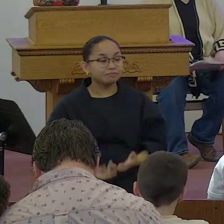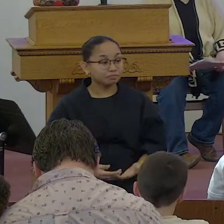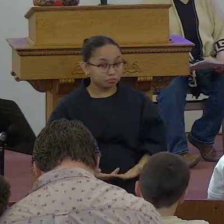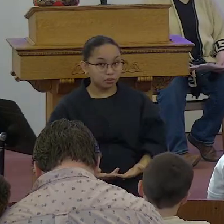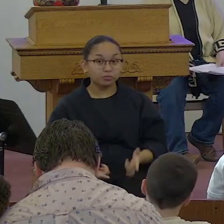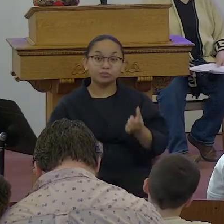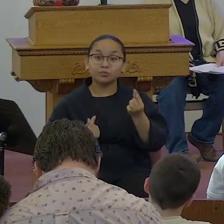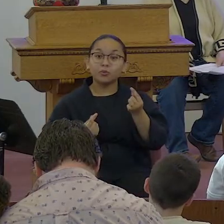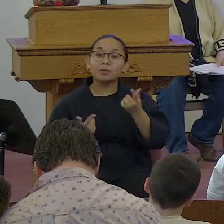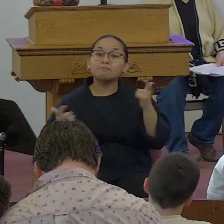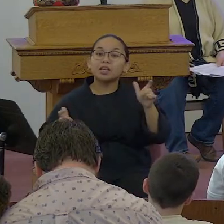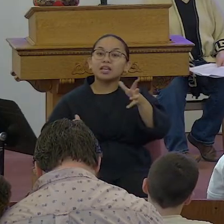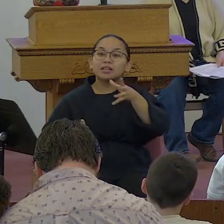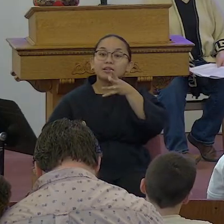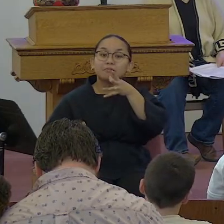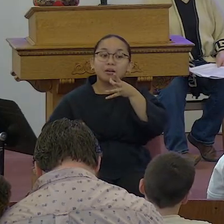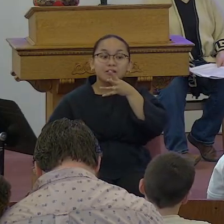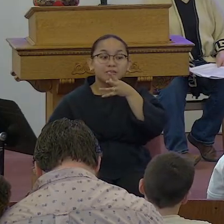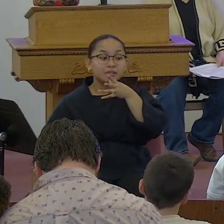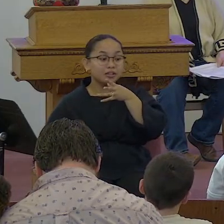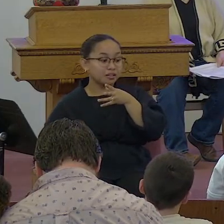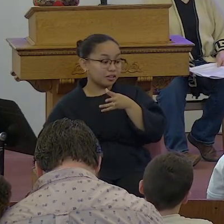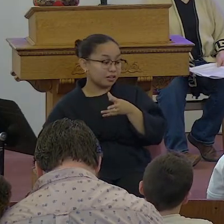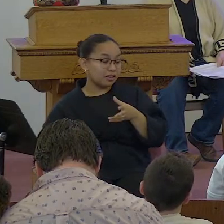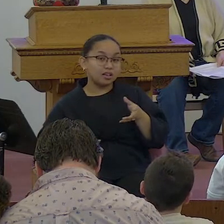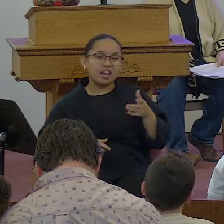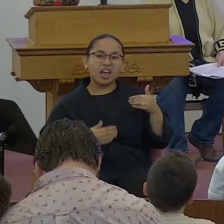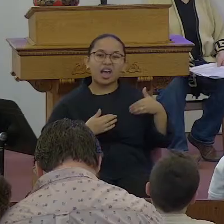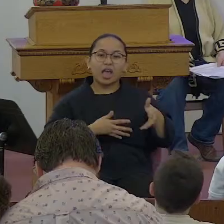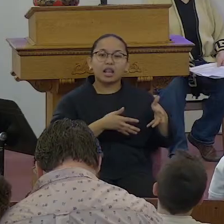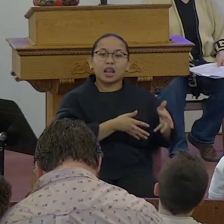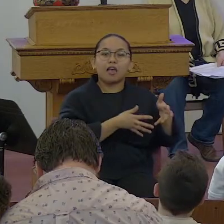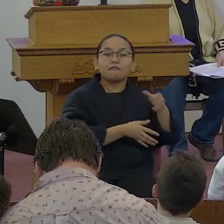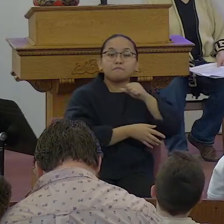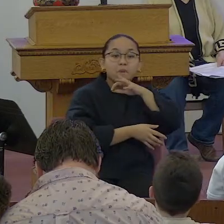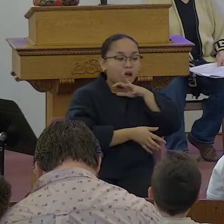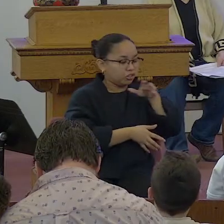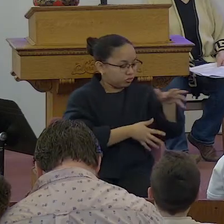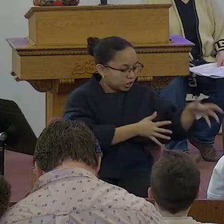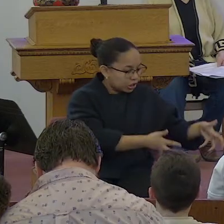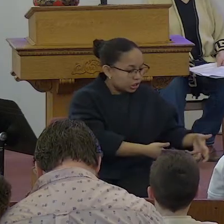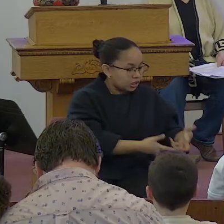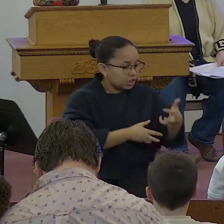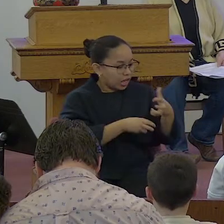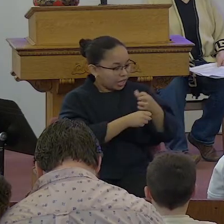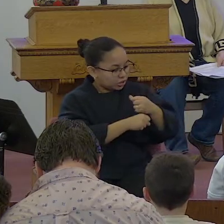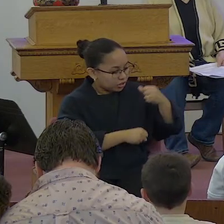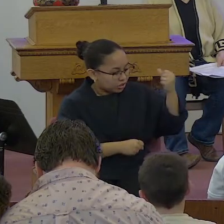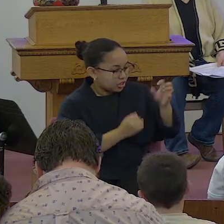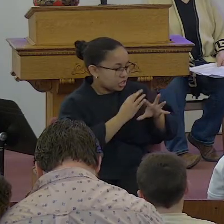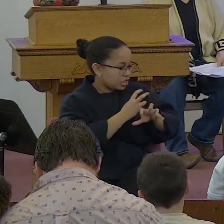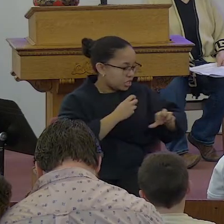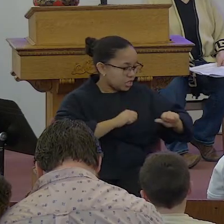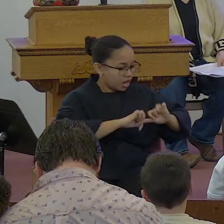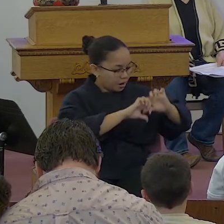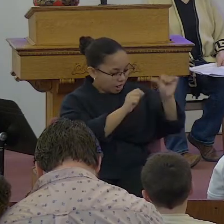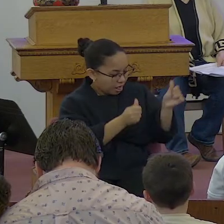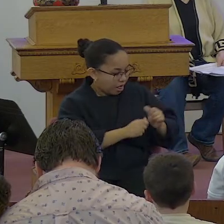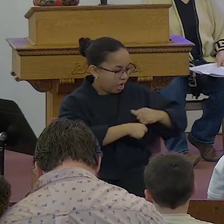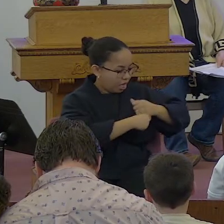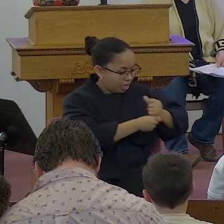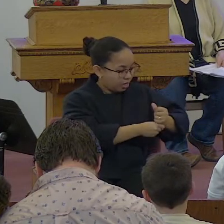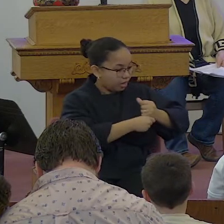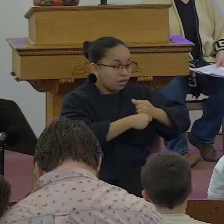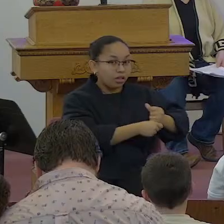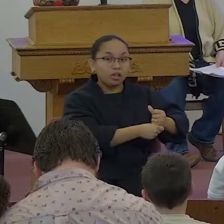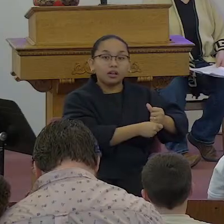So Big Mama, she scooped up some of that leftover mud, and she pushed and she pulled and she poked and she pried, and the next